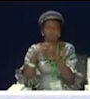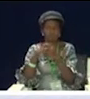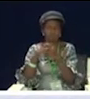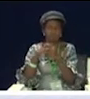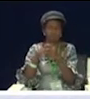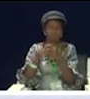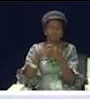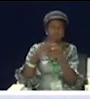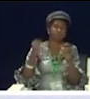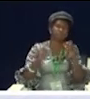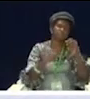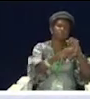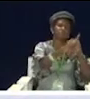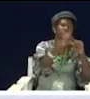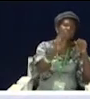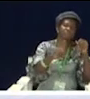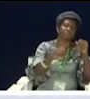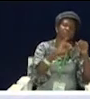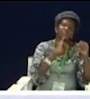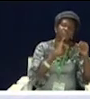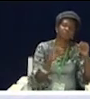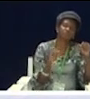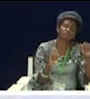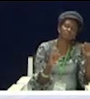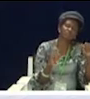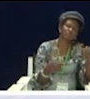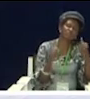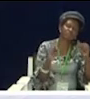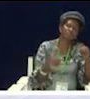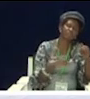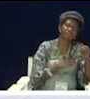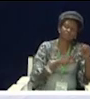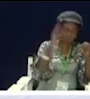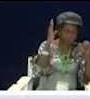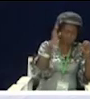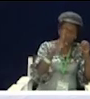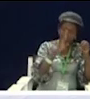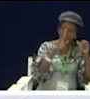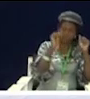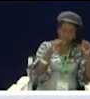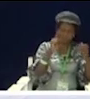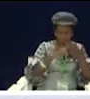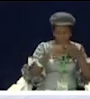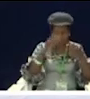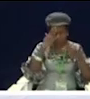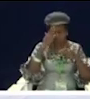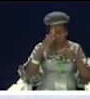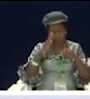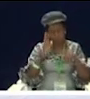The question is, how can I be on the love side of God?